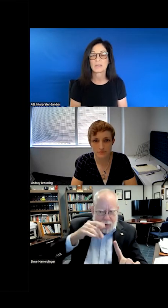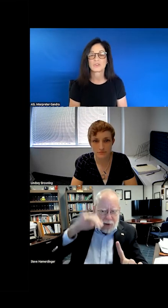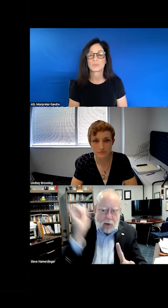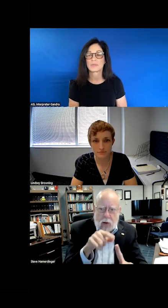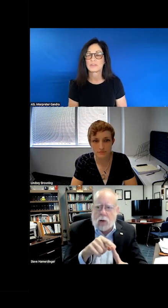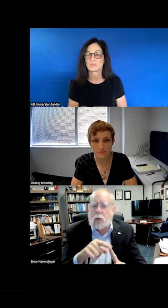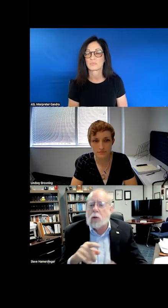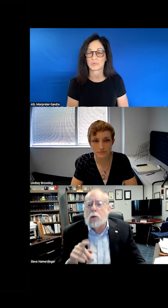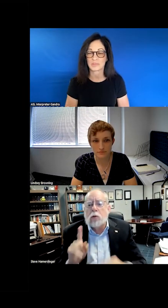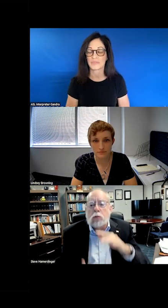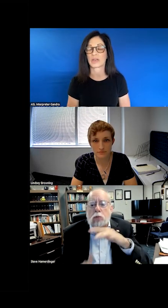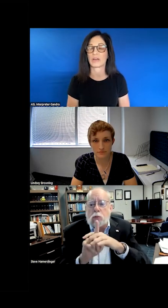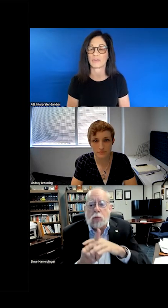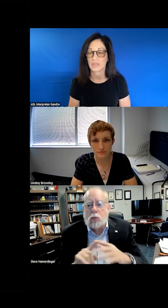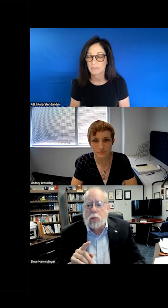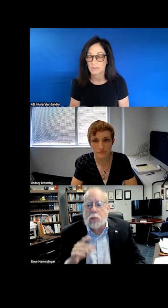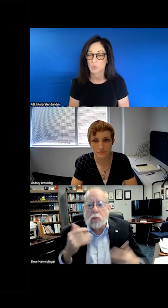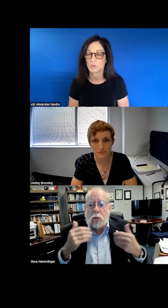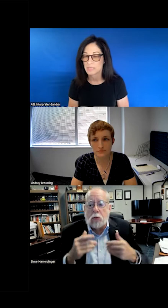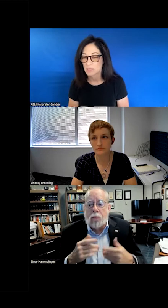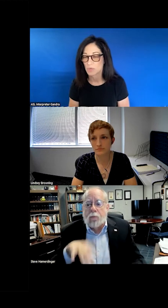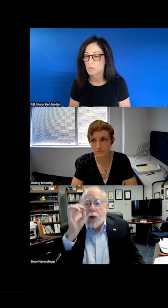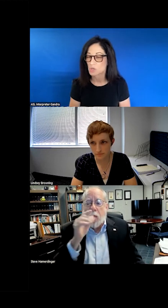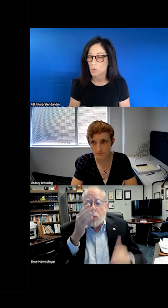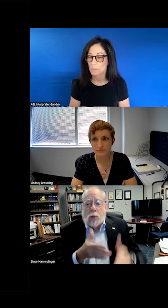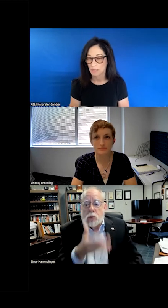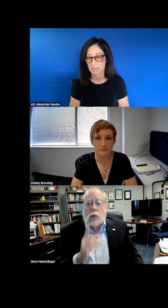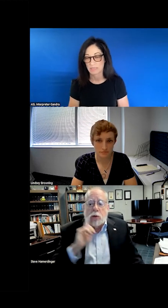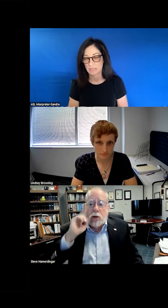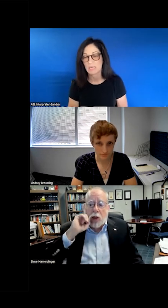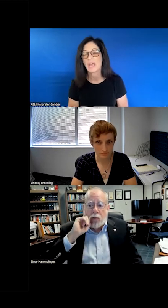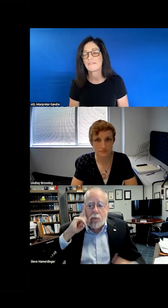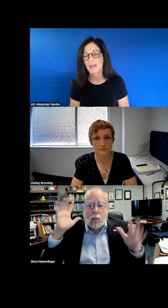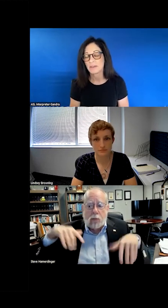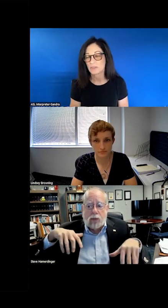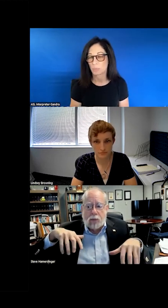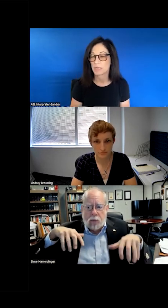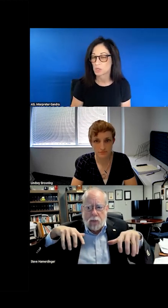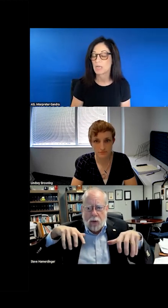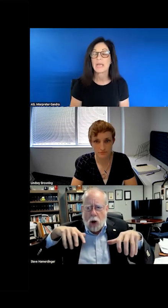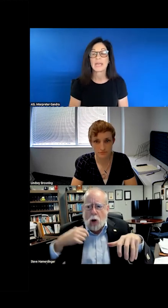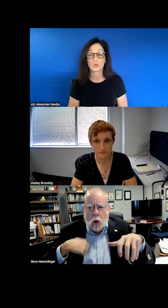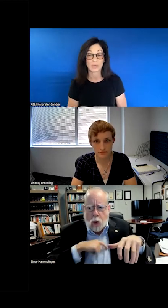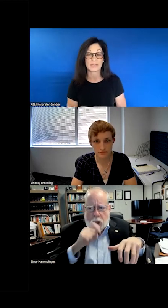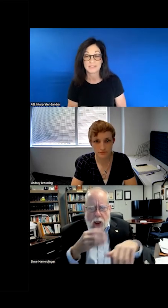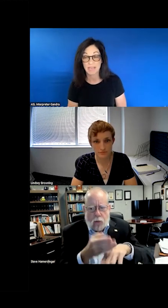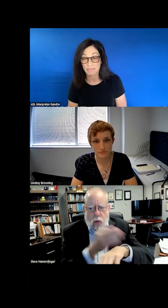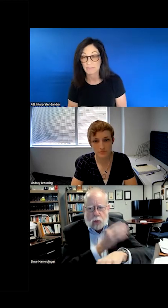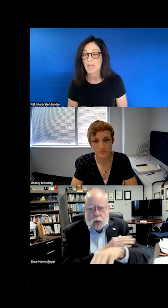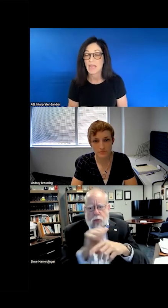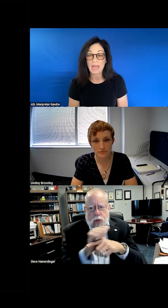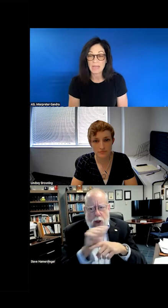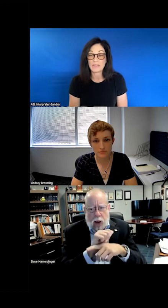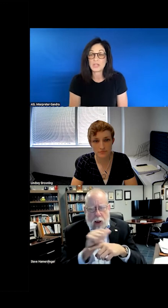said to be specific enough for the individual who needs it when you show up on scene and find your patient who is